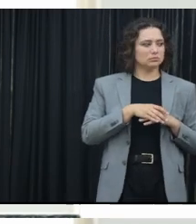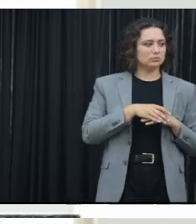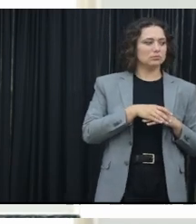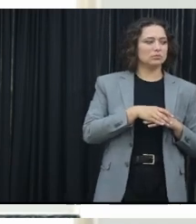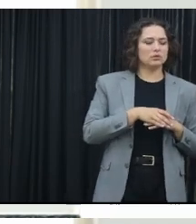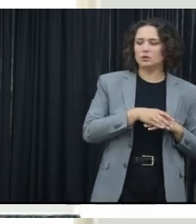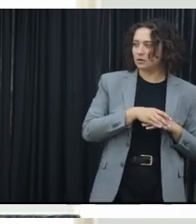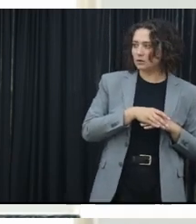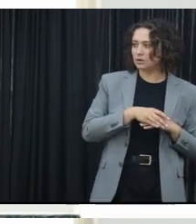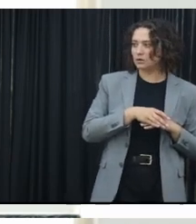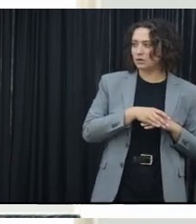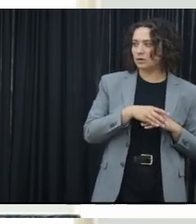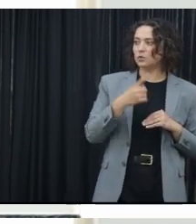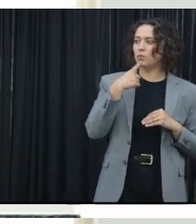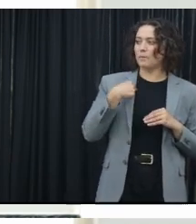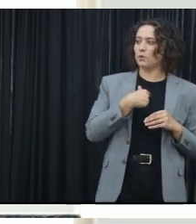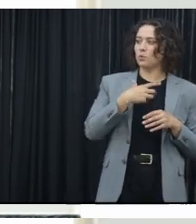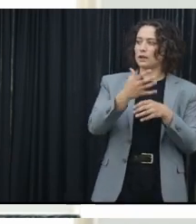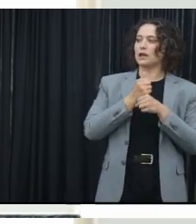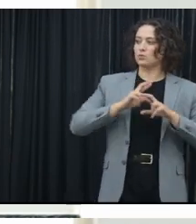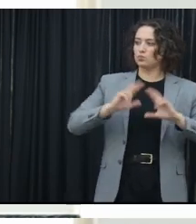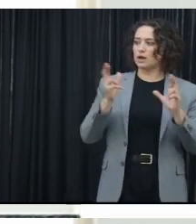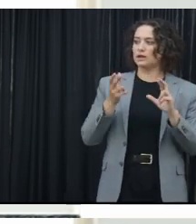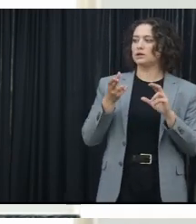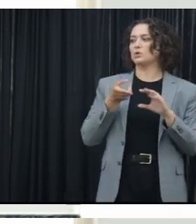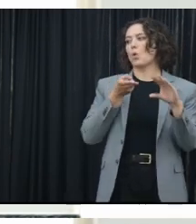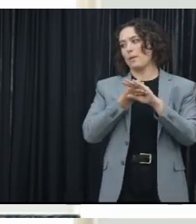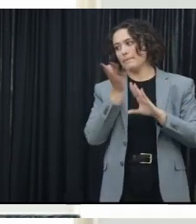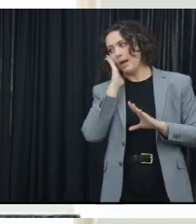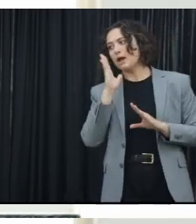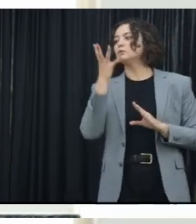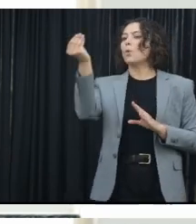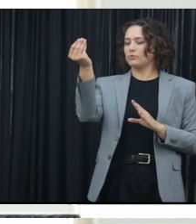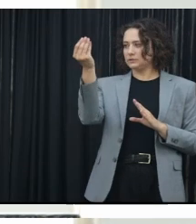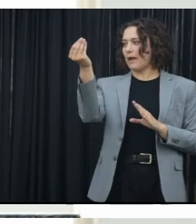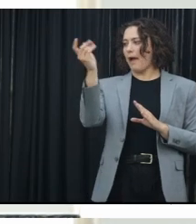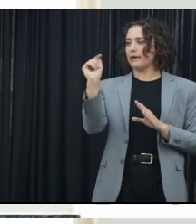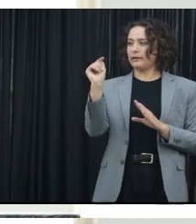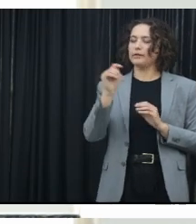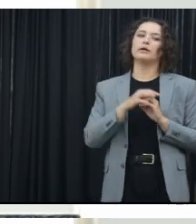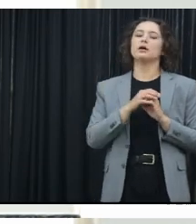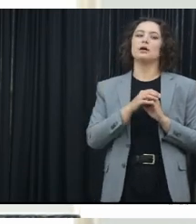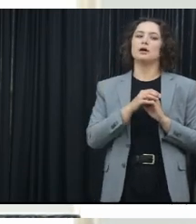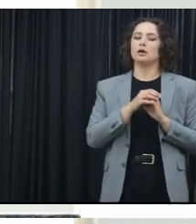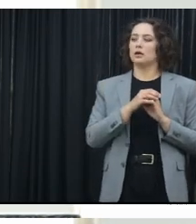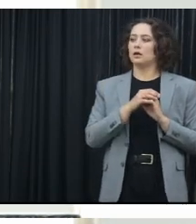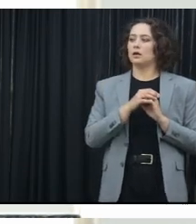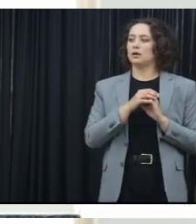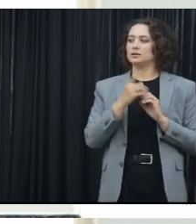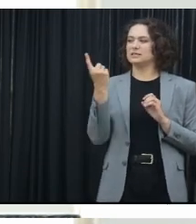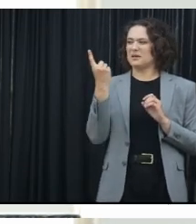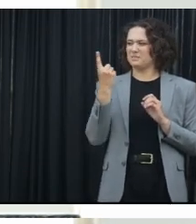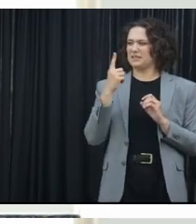were, like I said, getting ready to go to bed and go outside. So then something clicked in me. I don't know what it